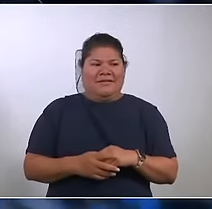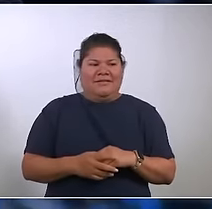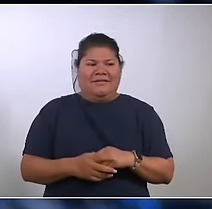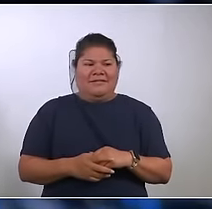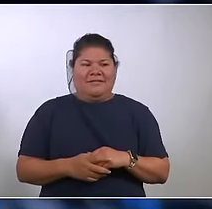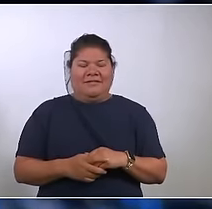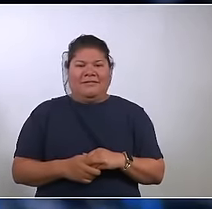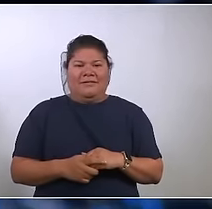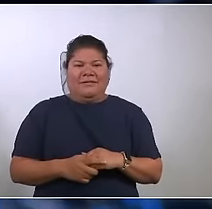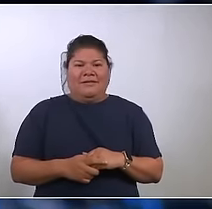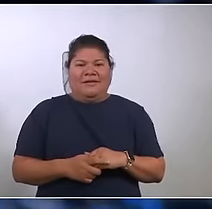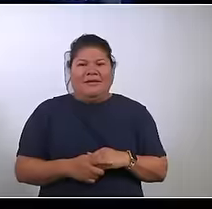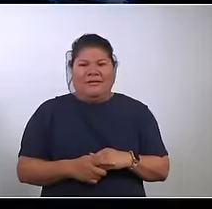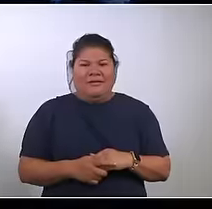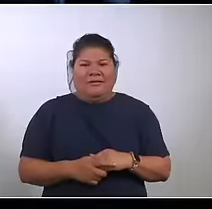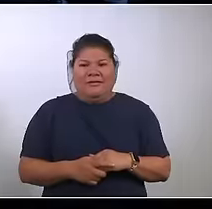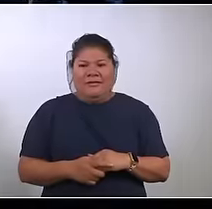pantalla.